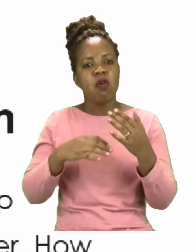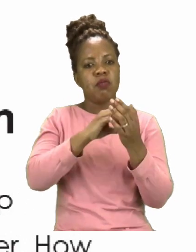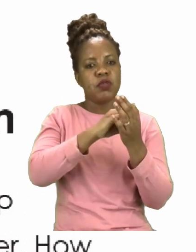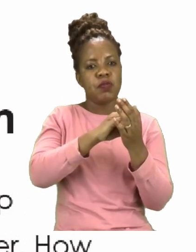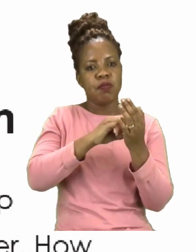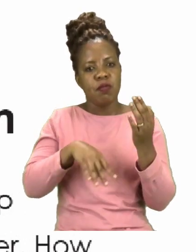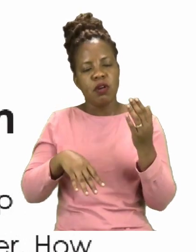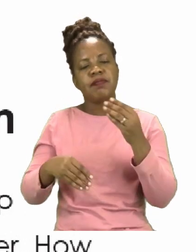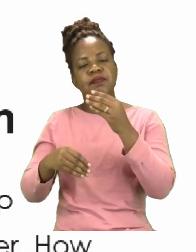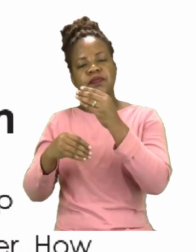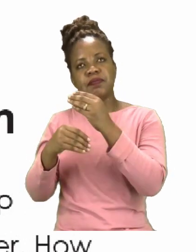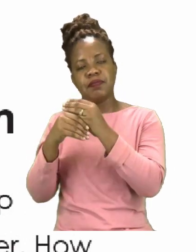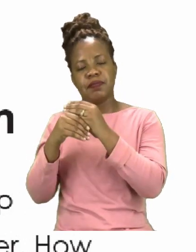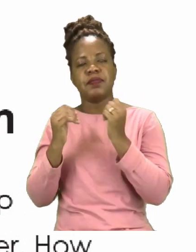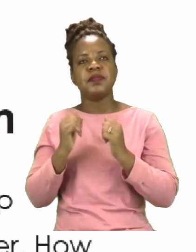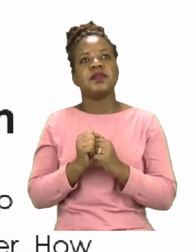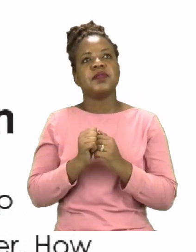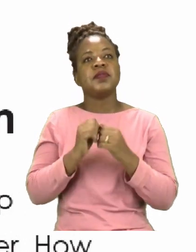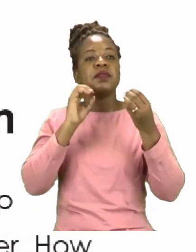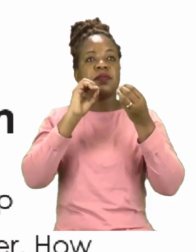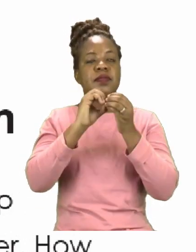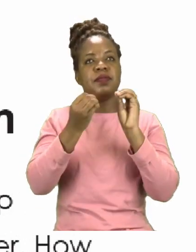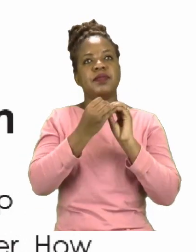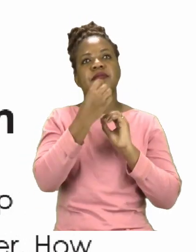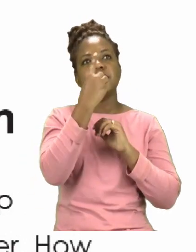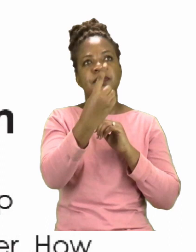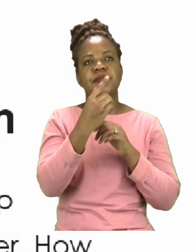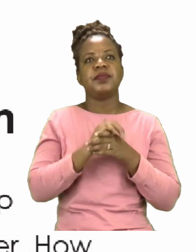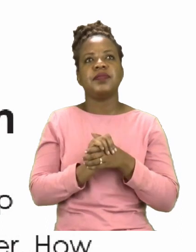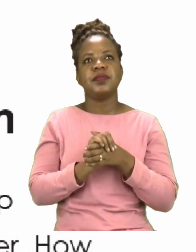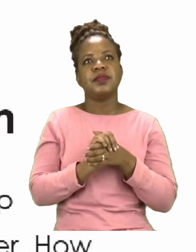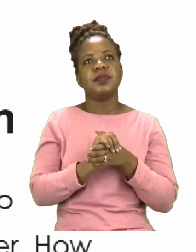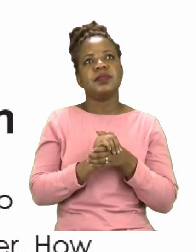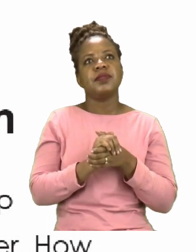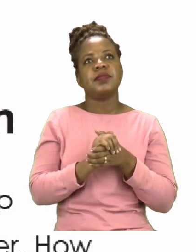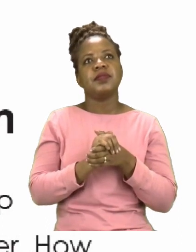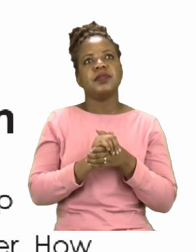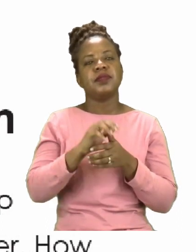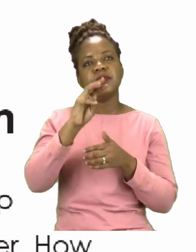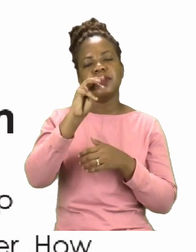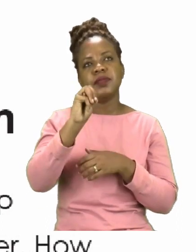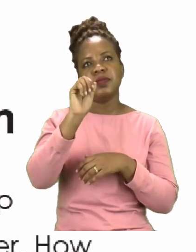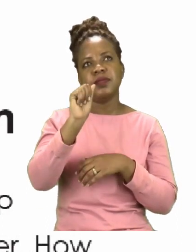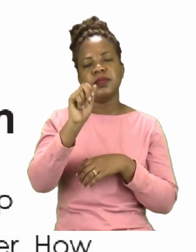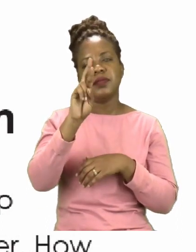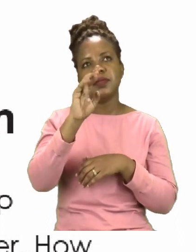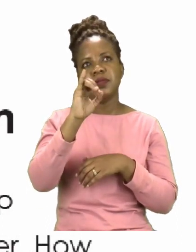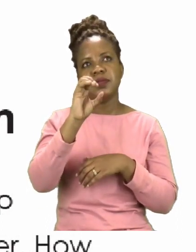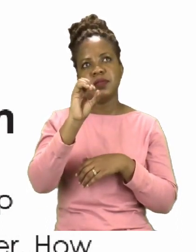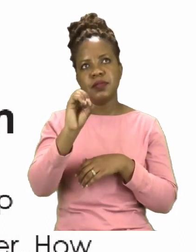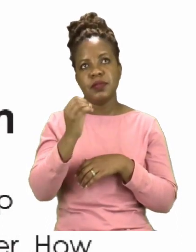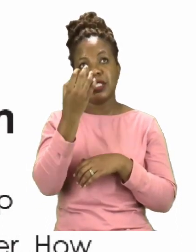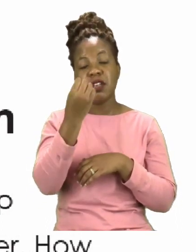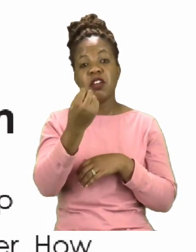1 together. So let us read number 1. Number 1 says, Mario had